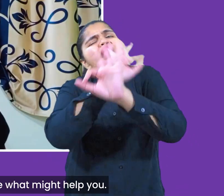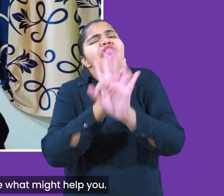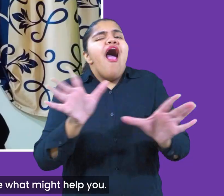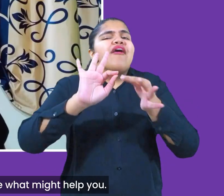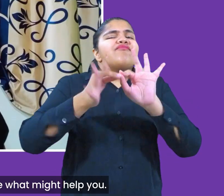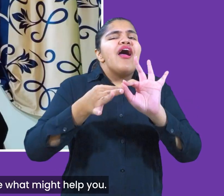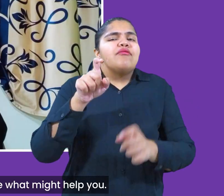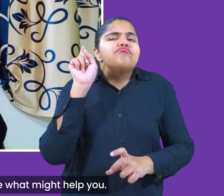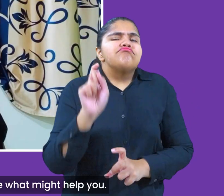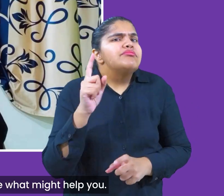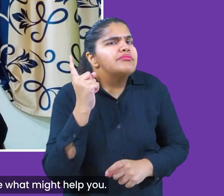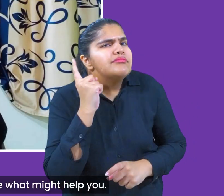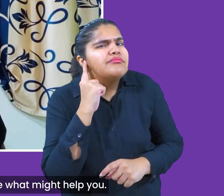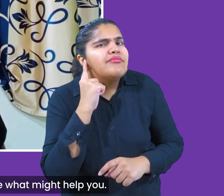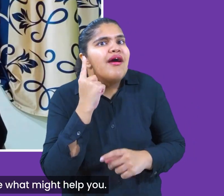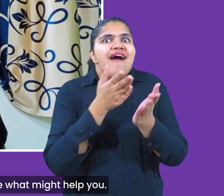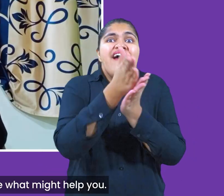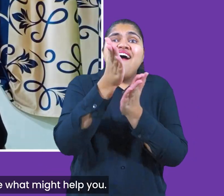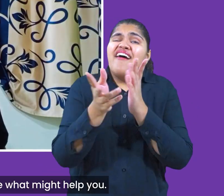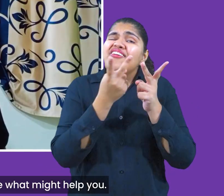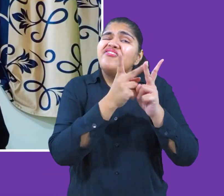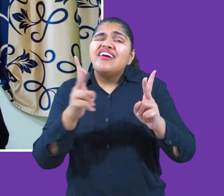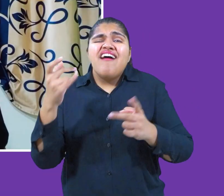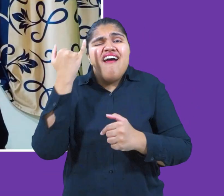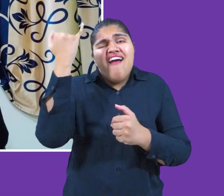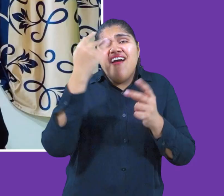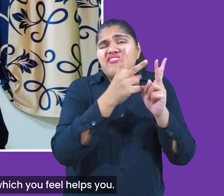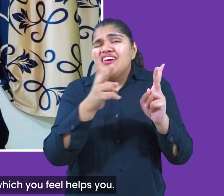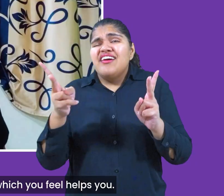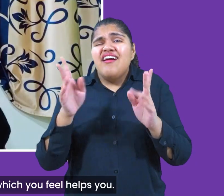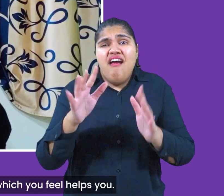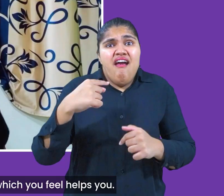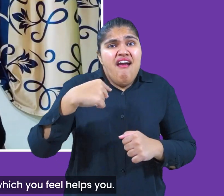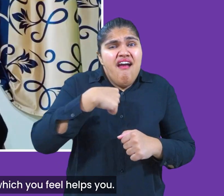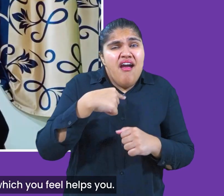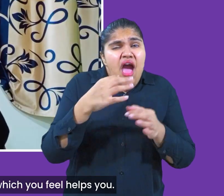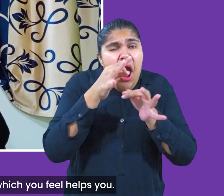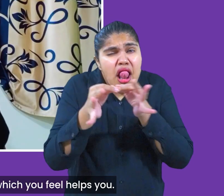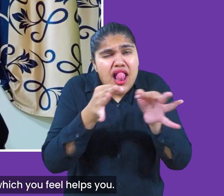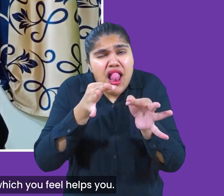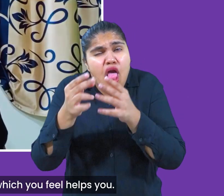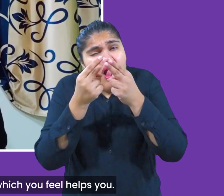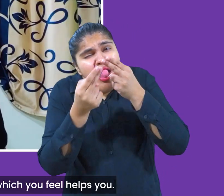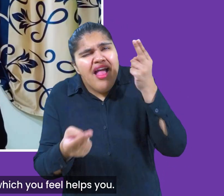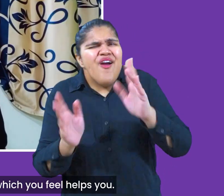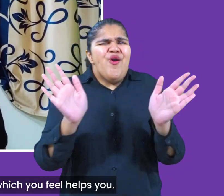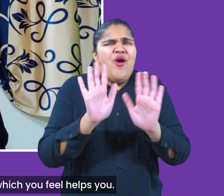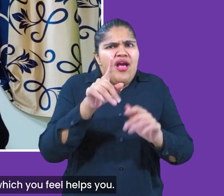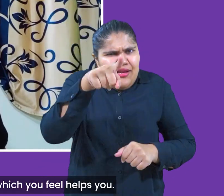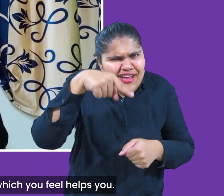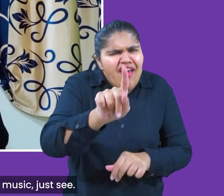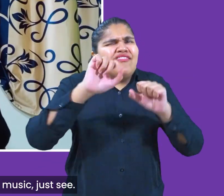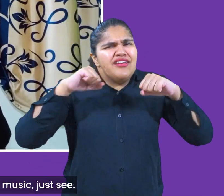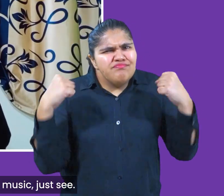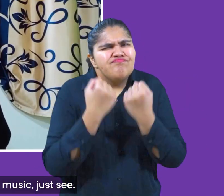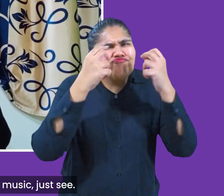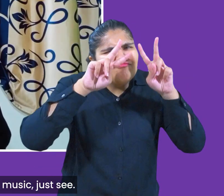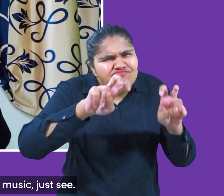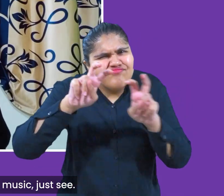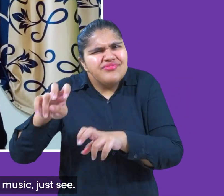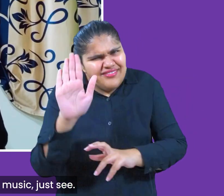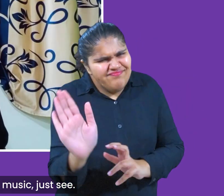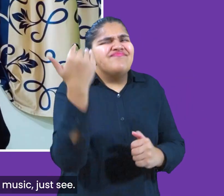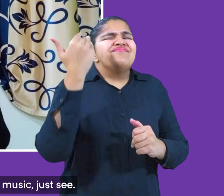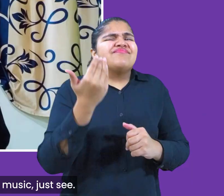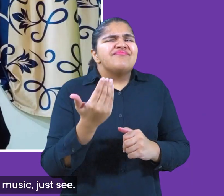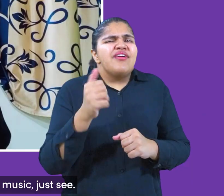you to explore on your own. Like, what might help you. You pick anything, any of the things which you feel helps you. It can be art, it